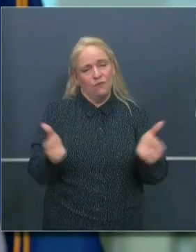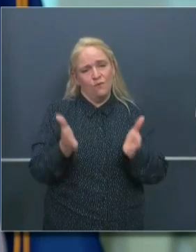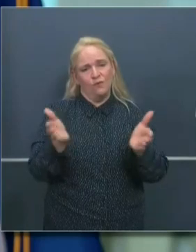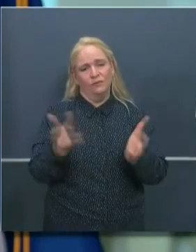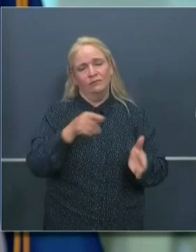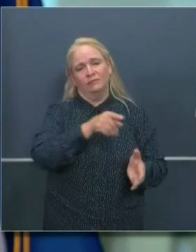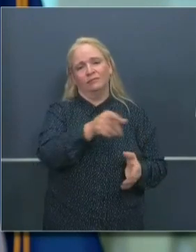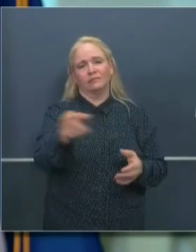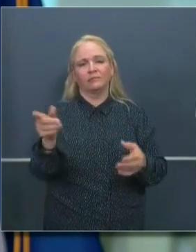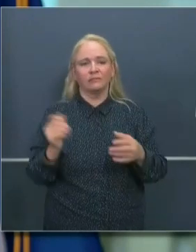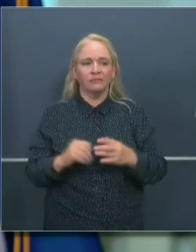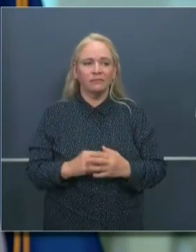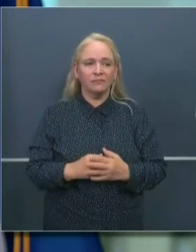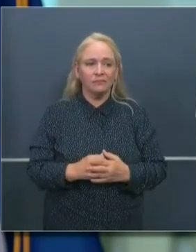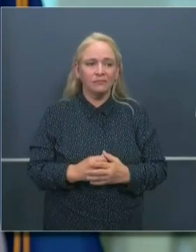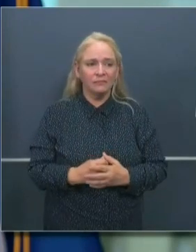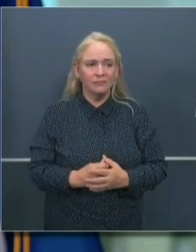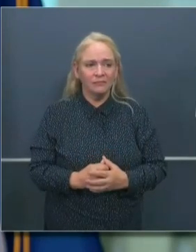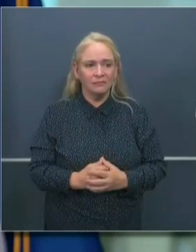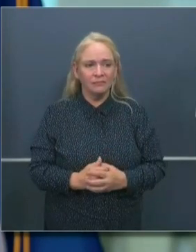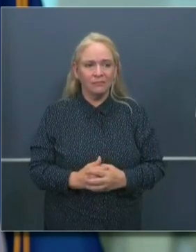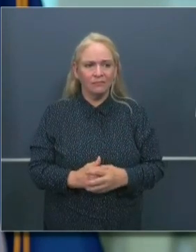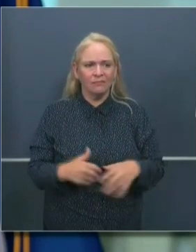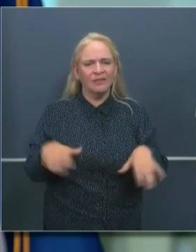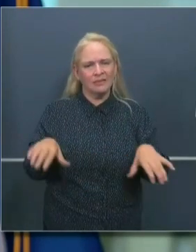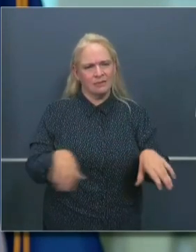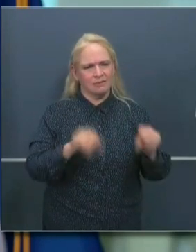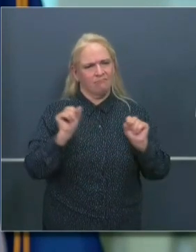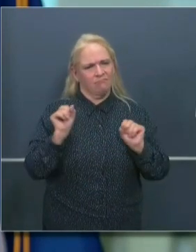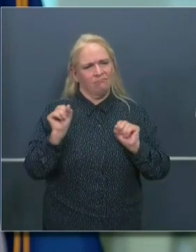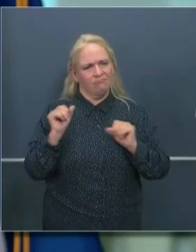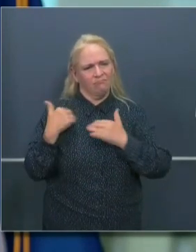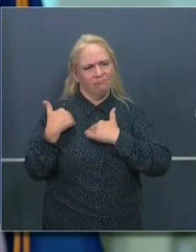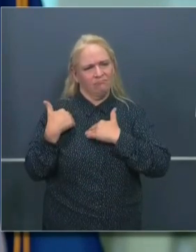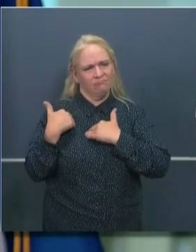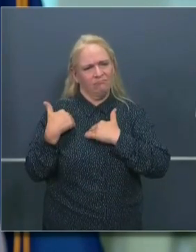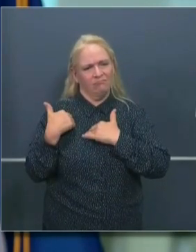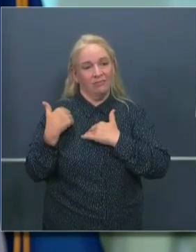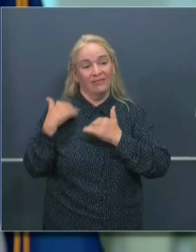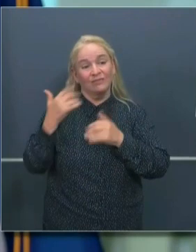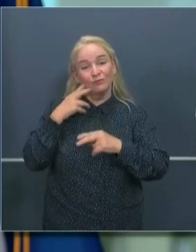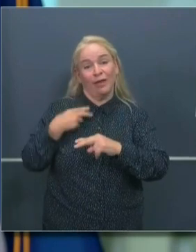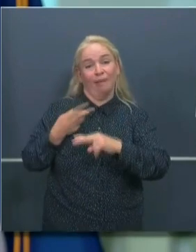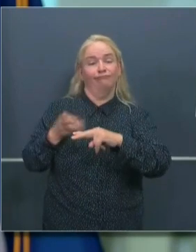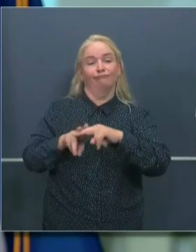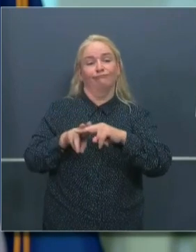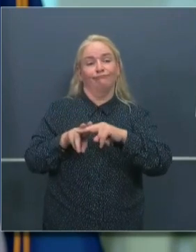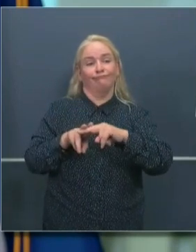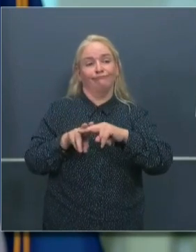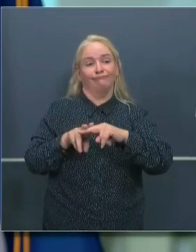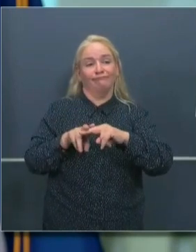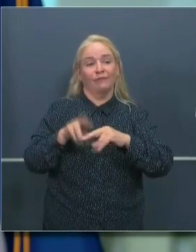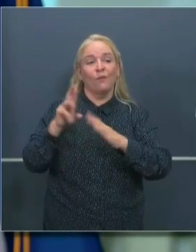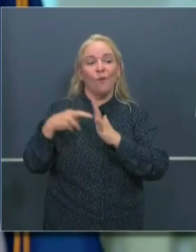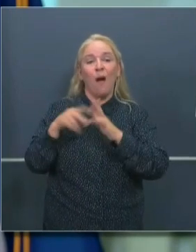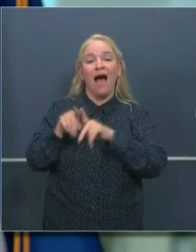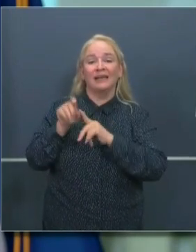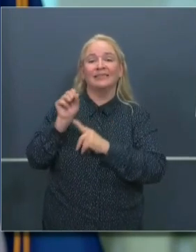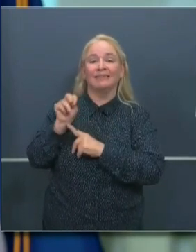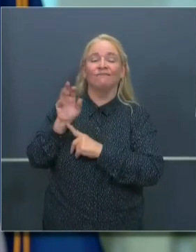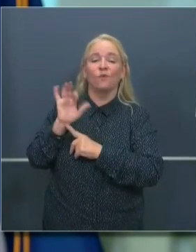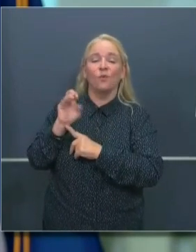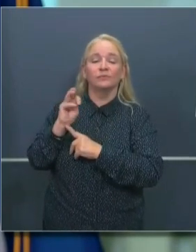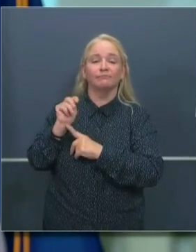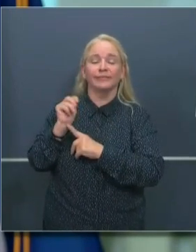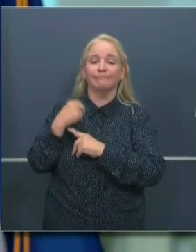previous question. We're stepping up our enforcement, not just to businesses, but across the spectrum, and encouraging people to